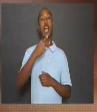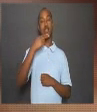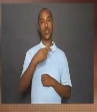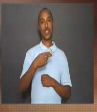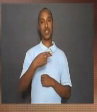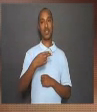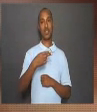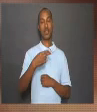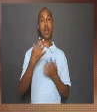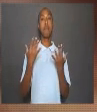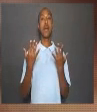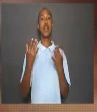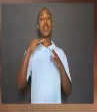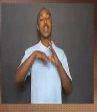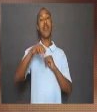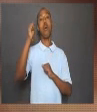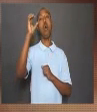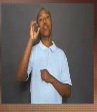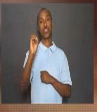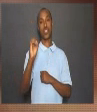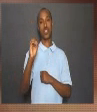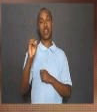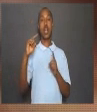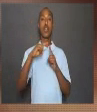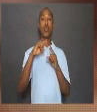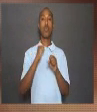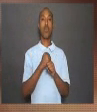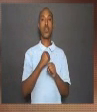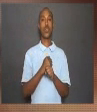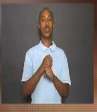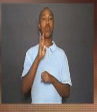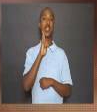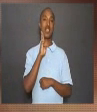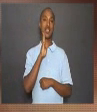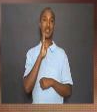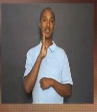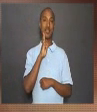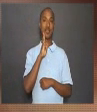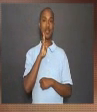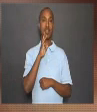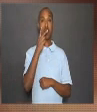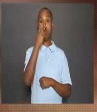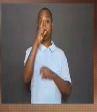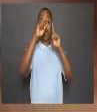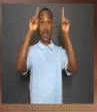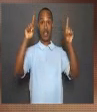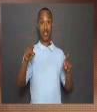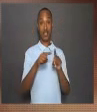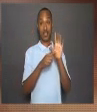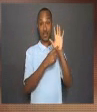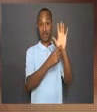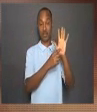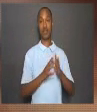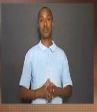Hydrogen burned in oxygen to produce water looks like this.